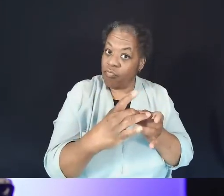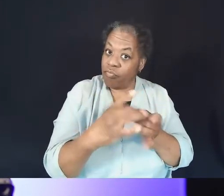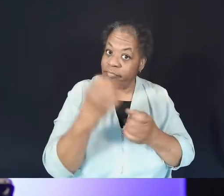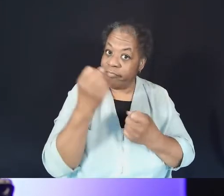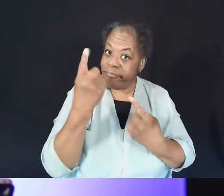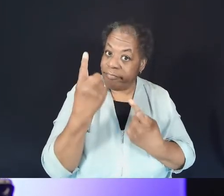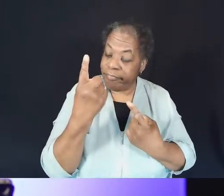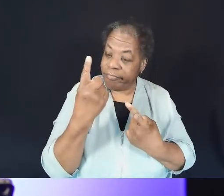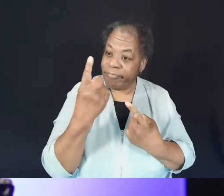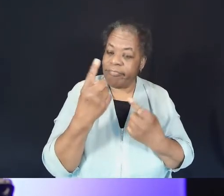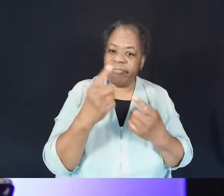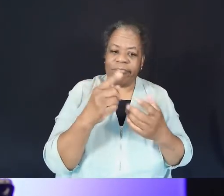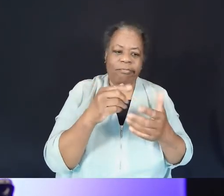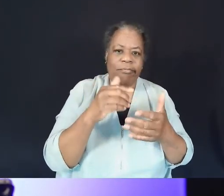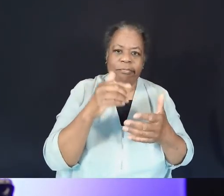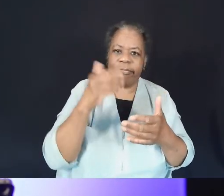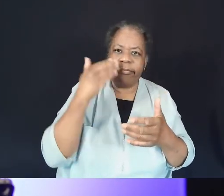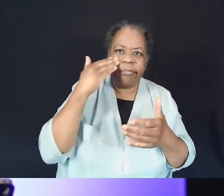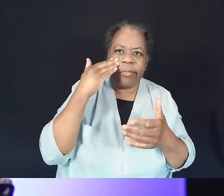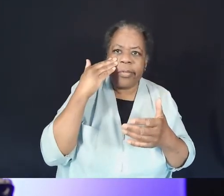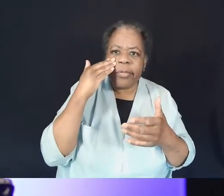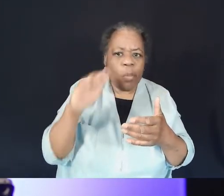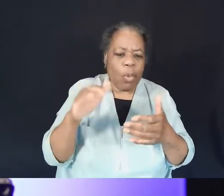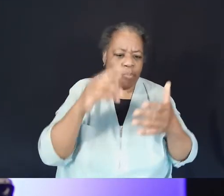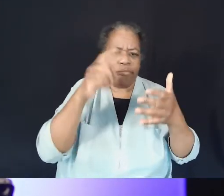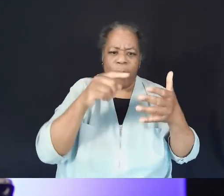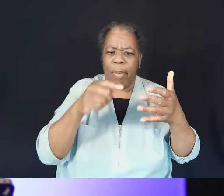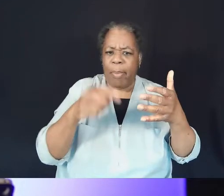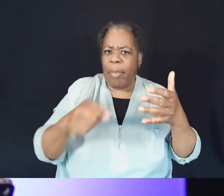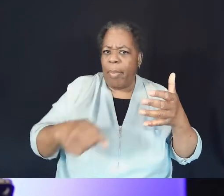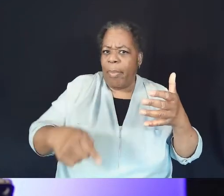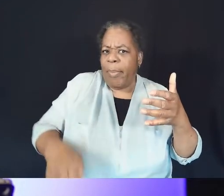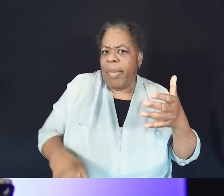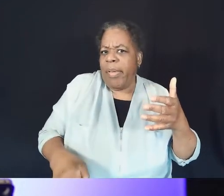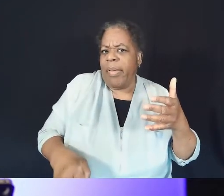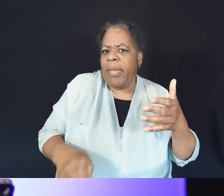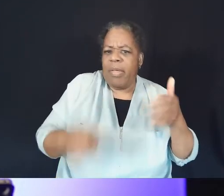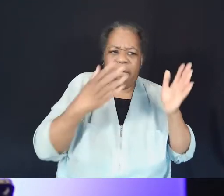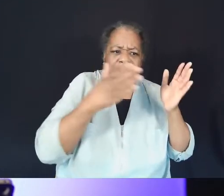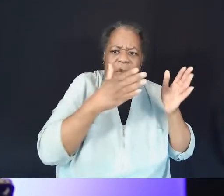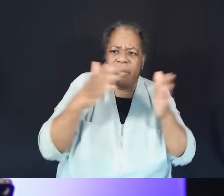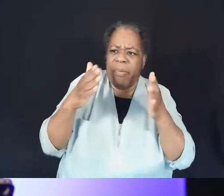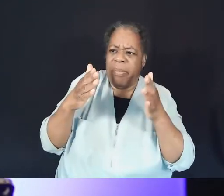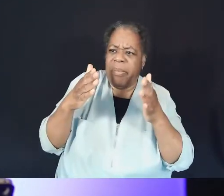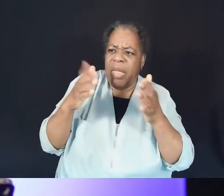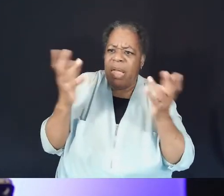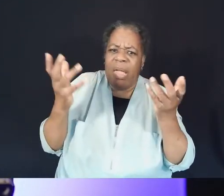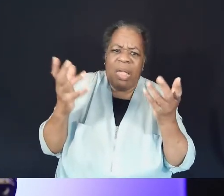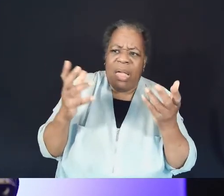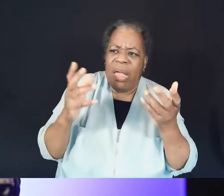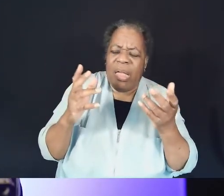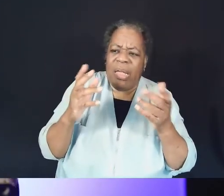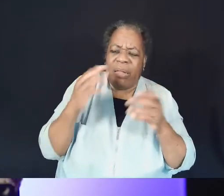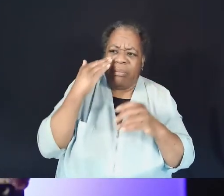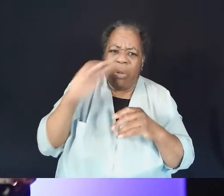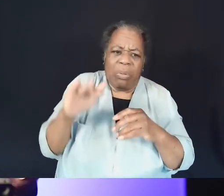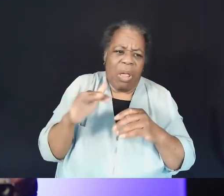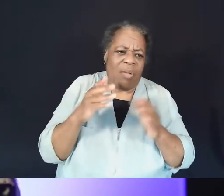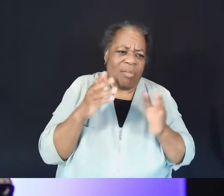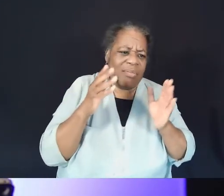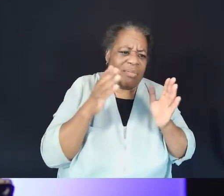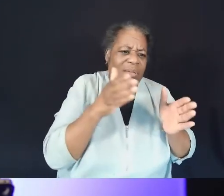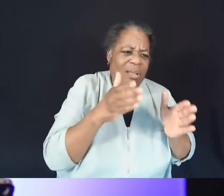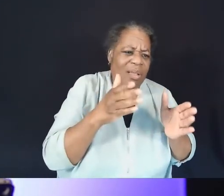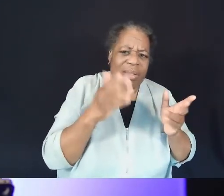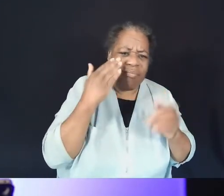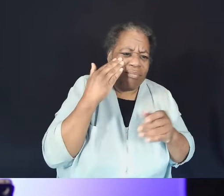unknowns. Everywhere you turn, there is a headline or a voice on a screen or a personality